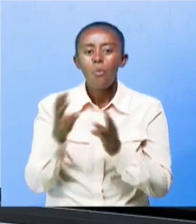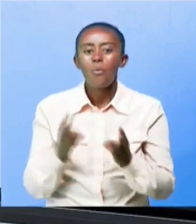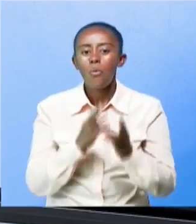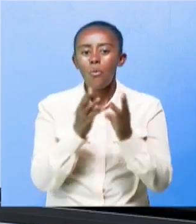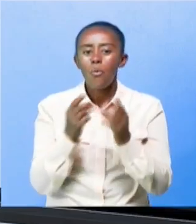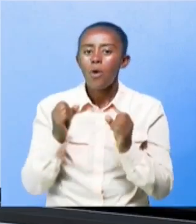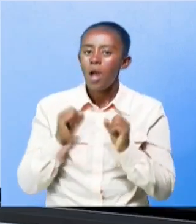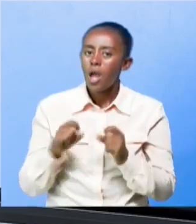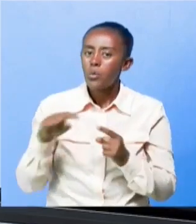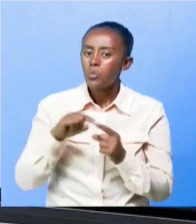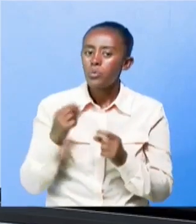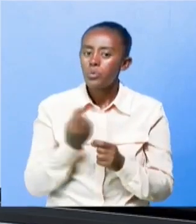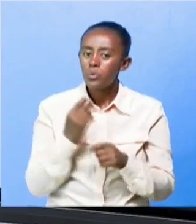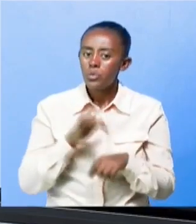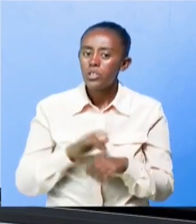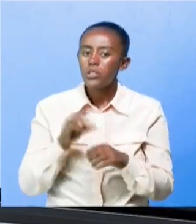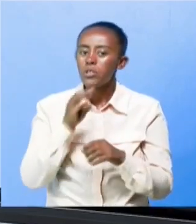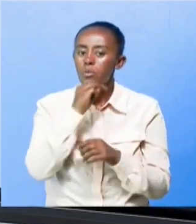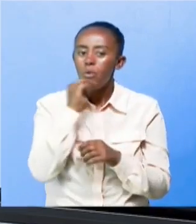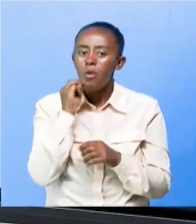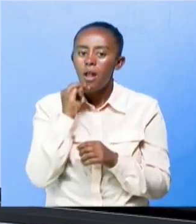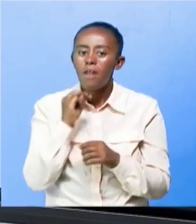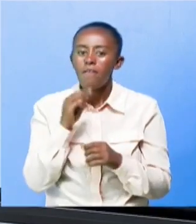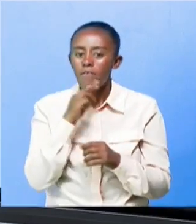we use the modal verb will?